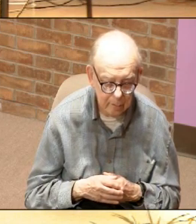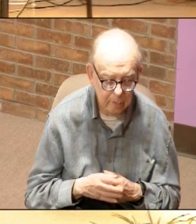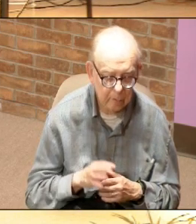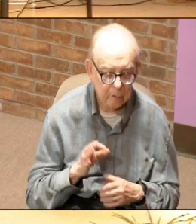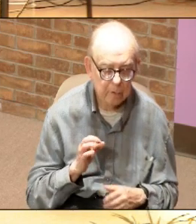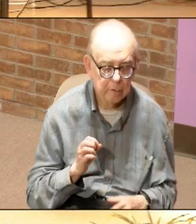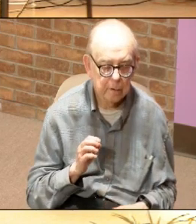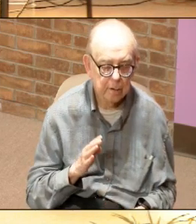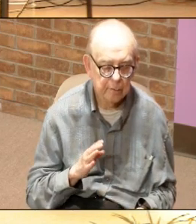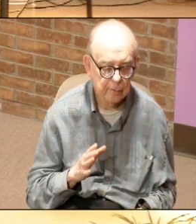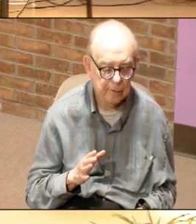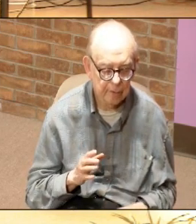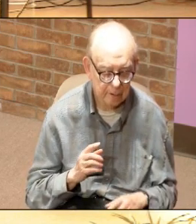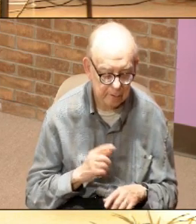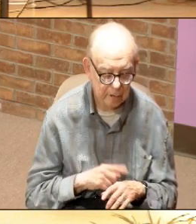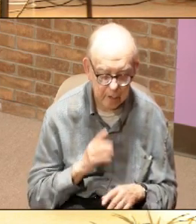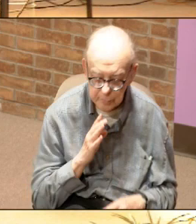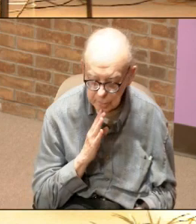"9:45 is time to talk.